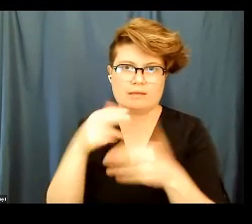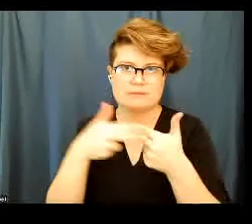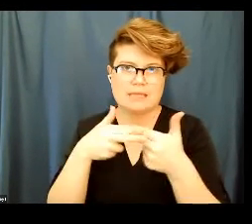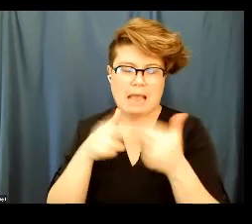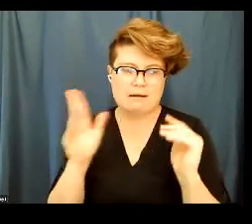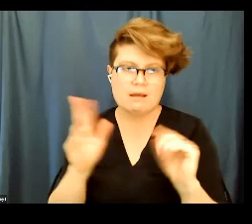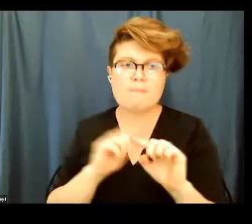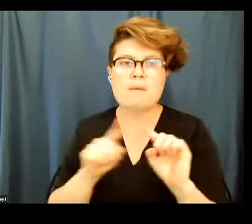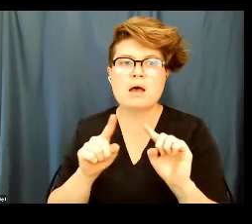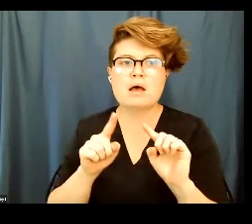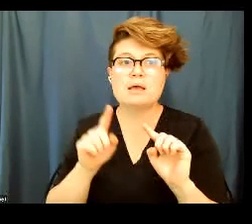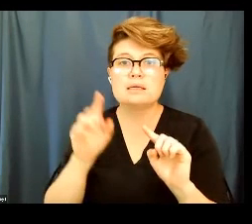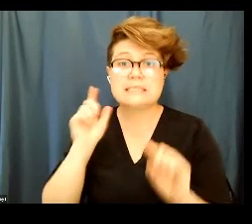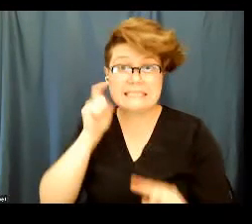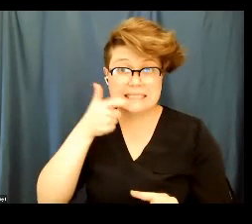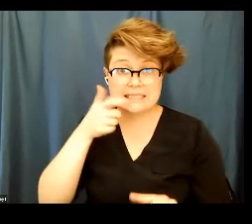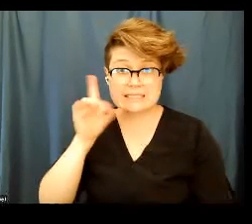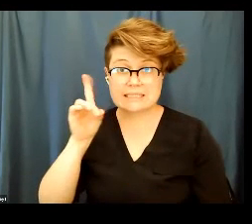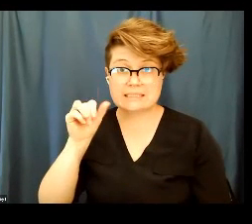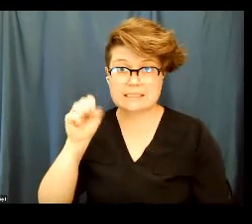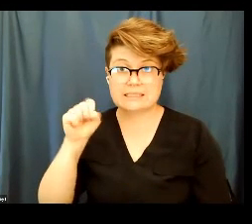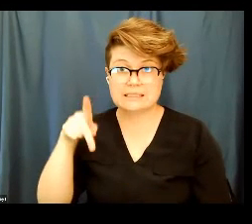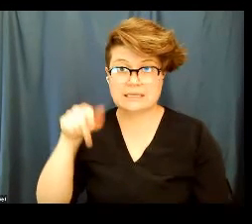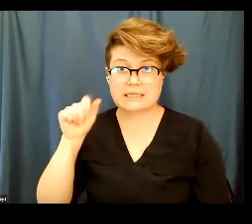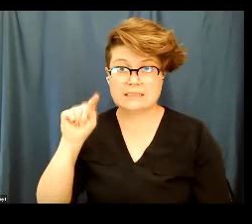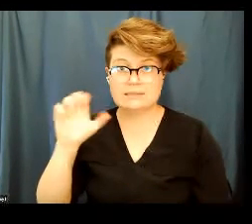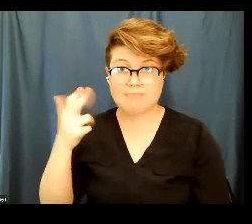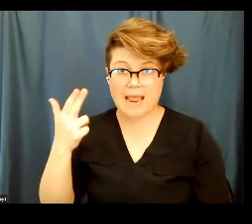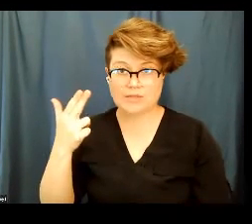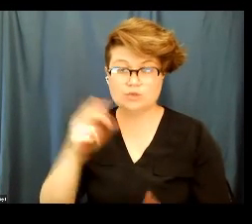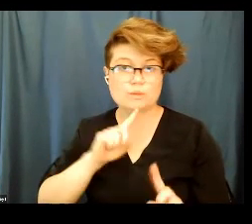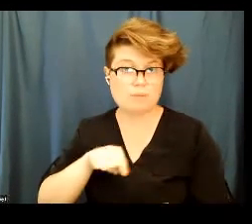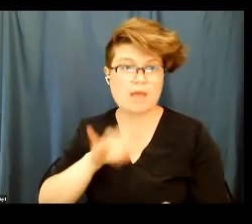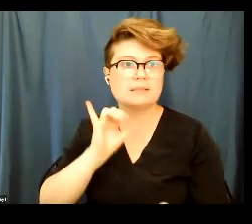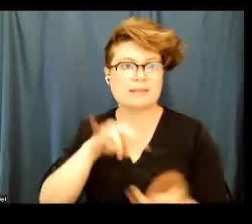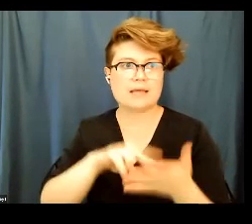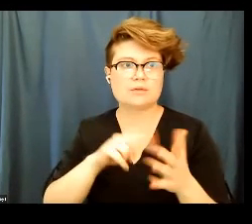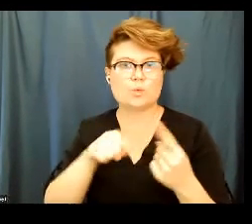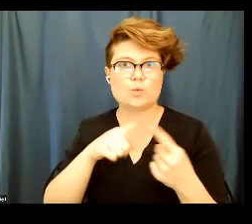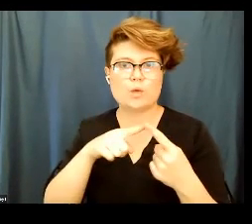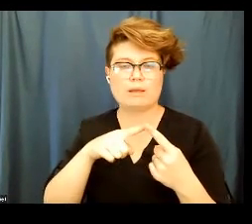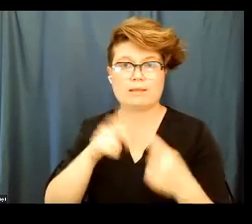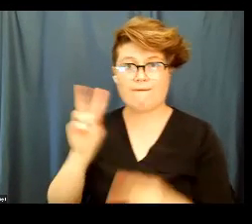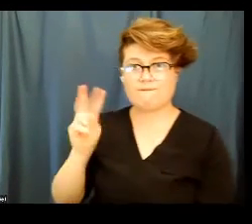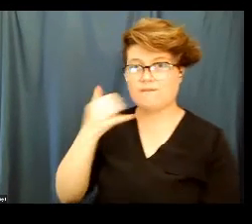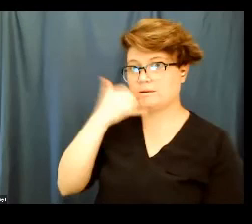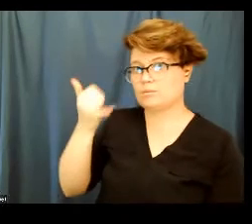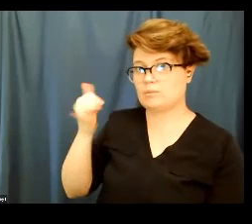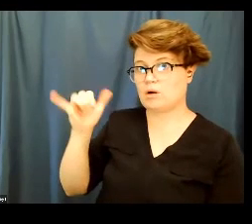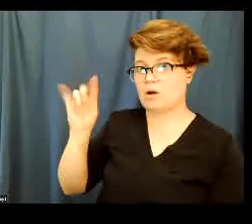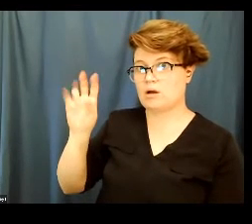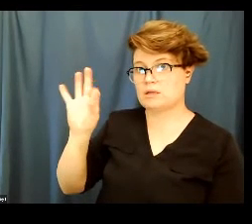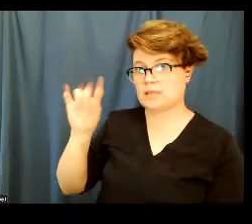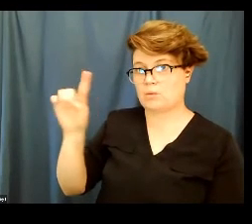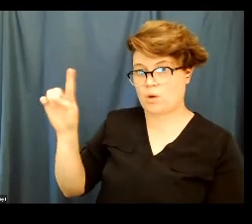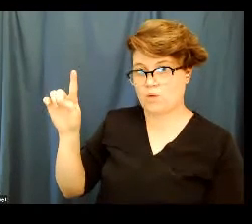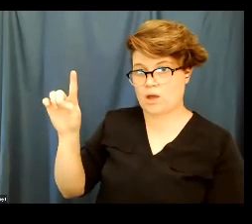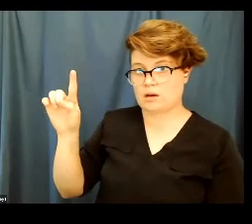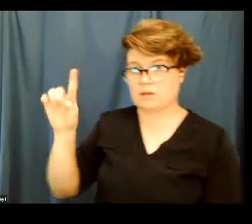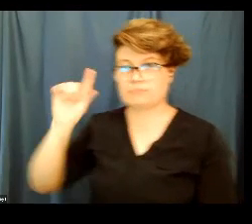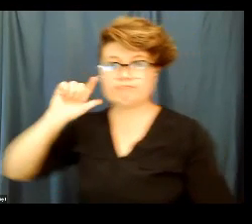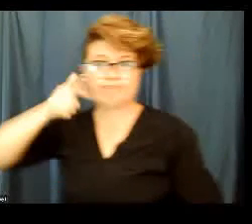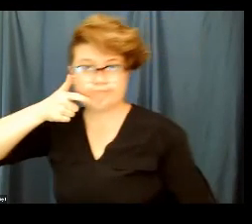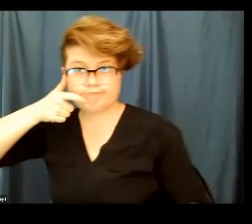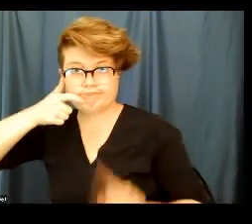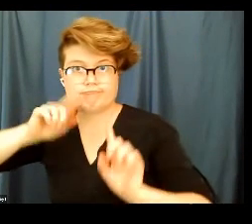so that dispatch response is law enforcement sending patrol to the scene. Yeah, so one person said they would like law enforcement to